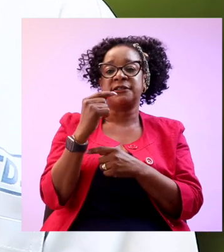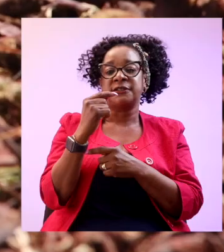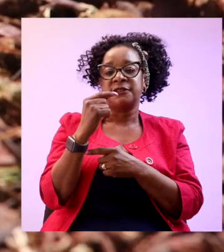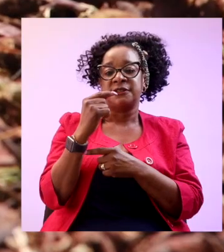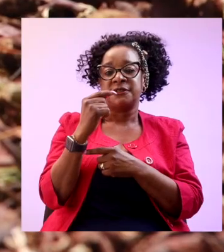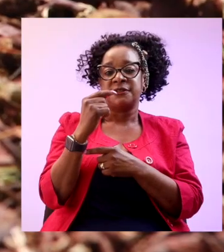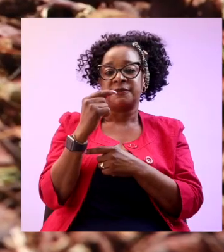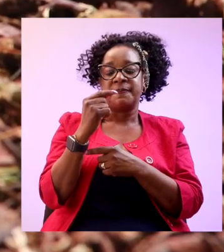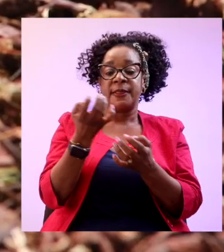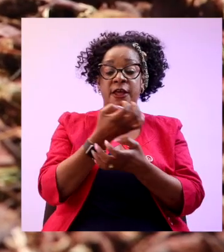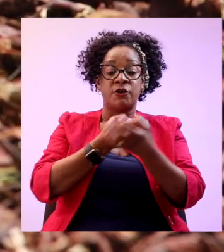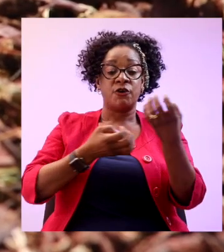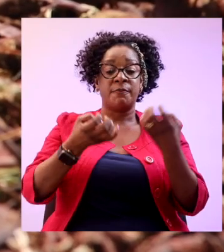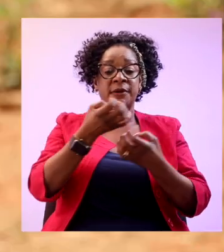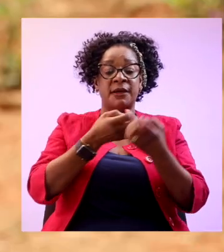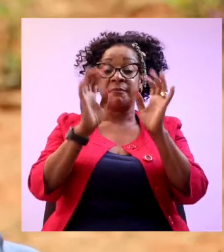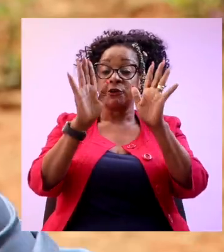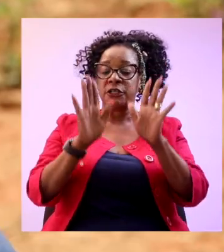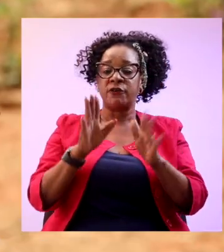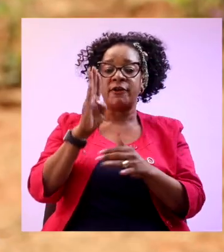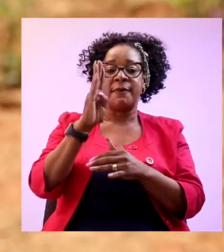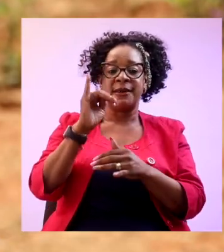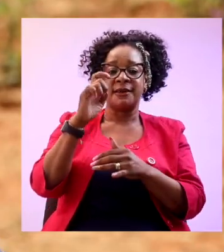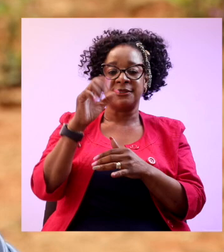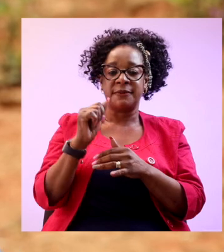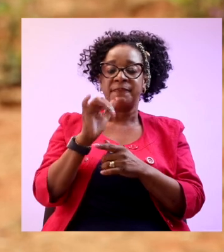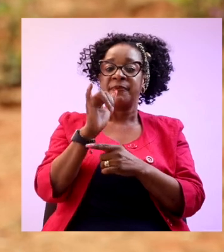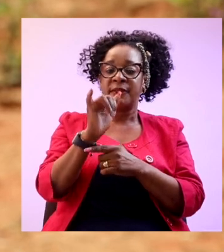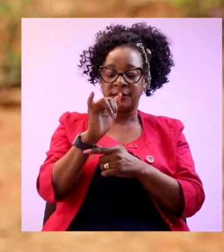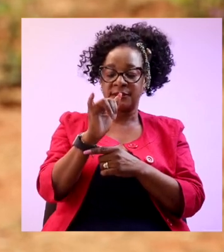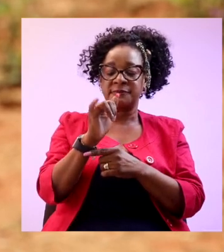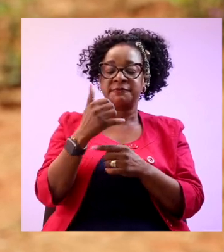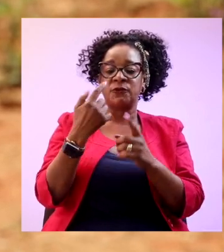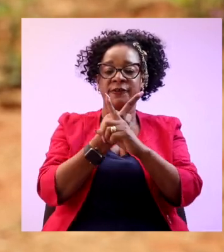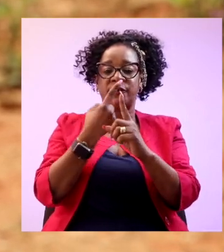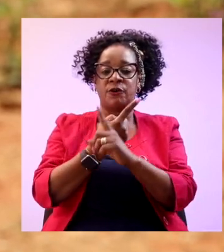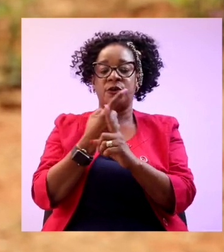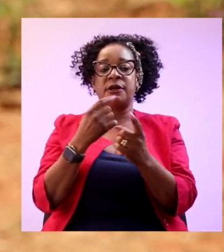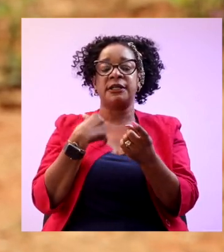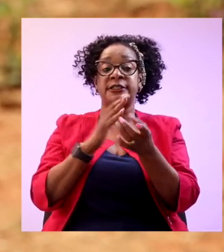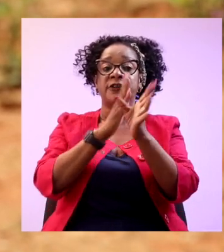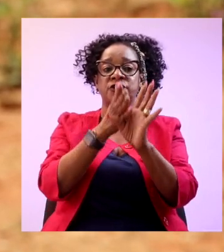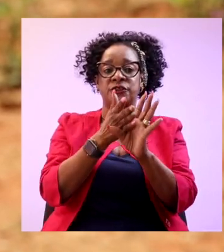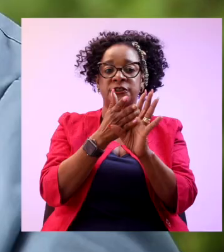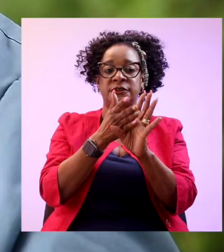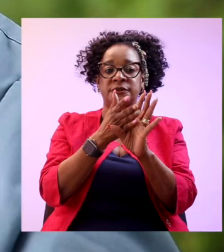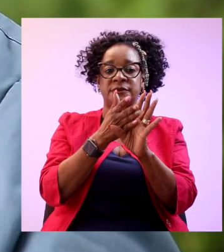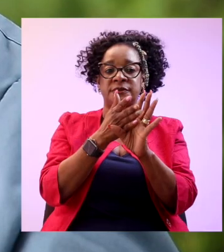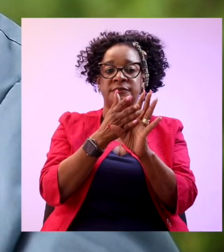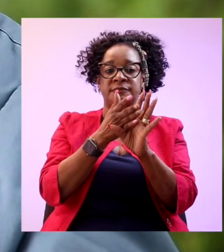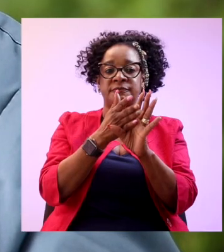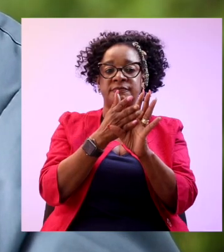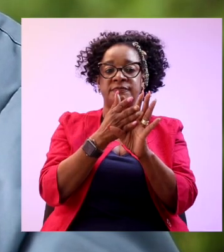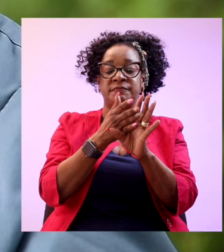tons. The economic significance of Bixa farming is multifaceted, with several key contributions.